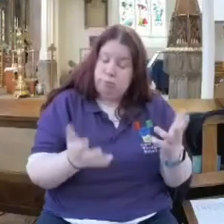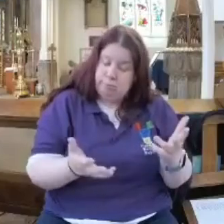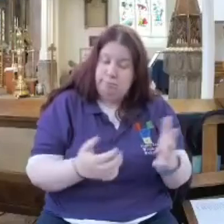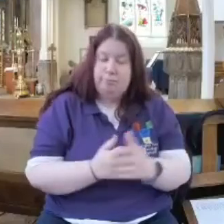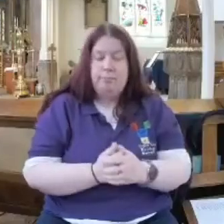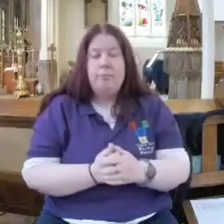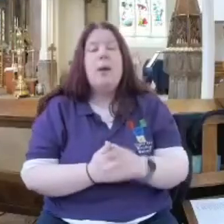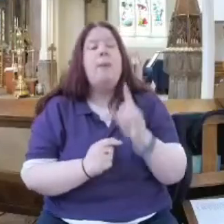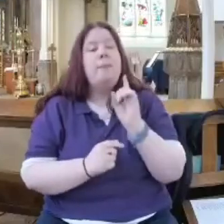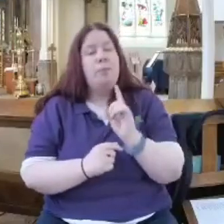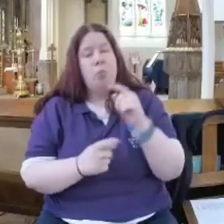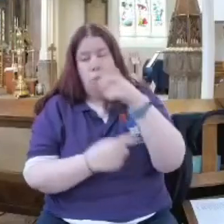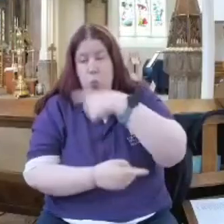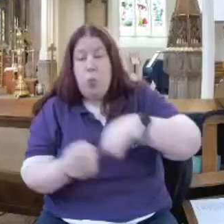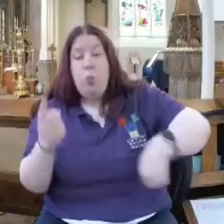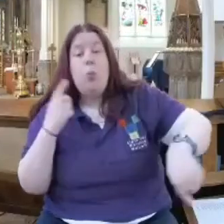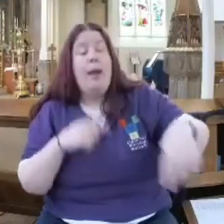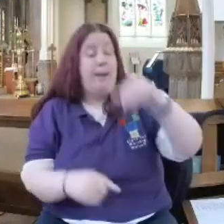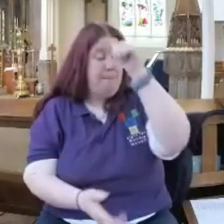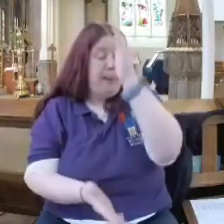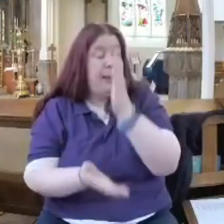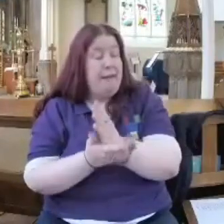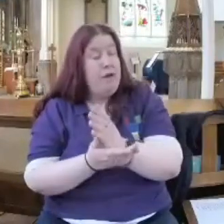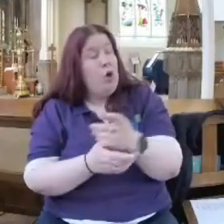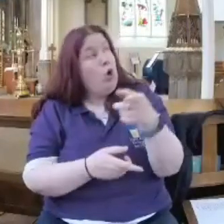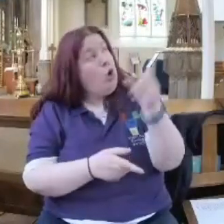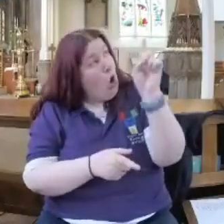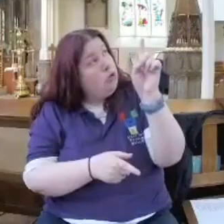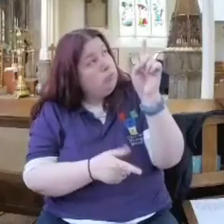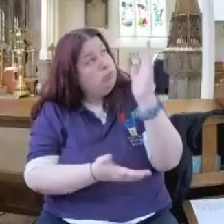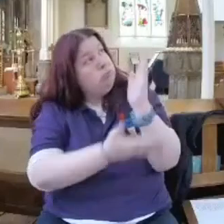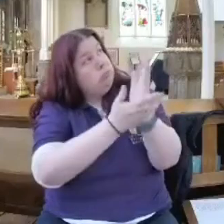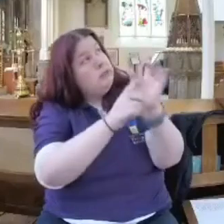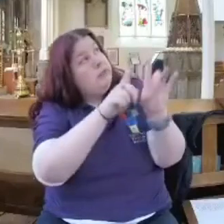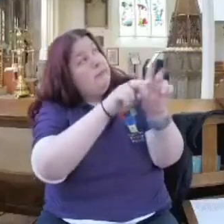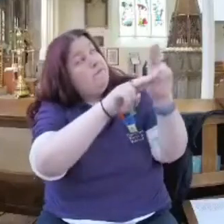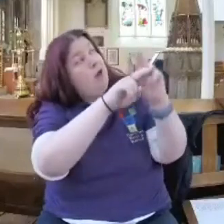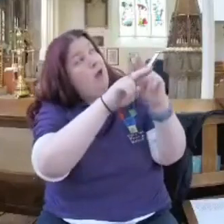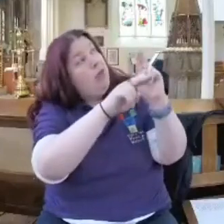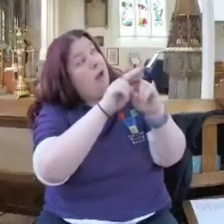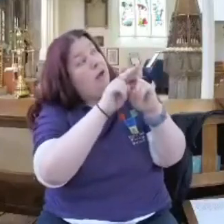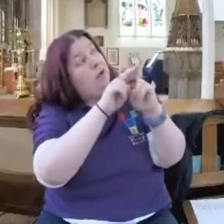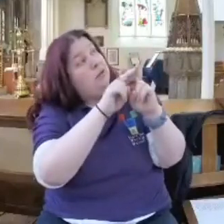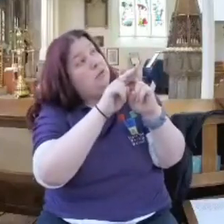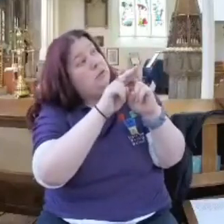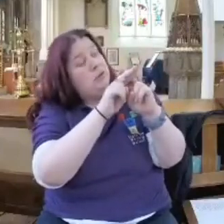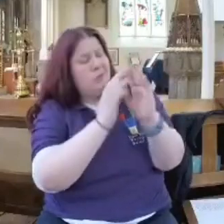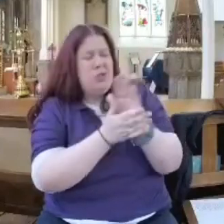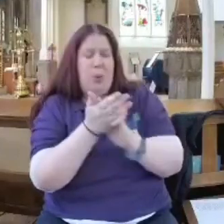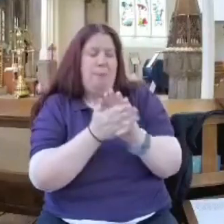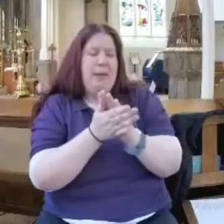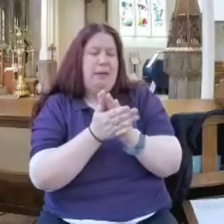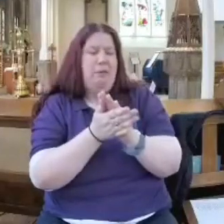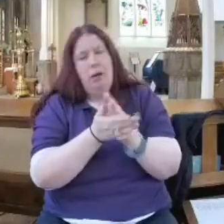We believe in God the Father, the Father. Of course, this doesn't speak of a biological